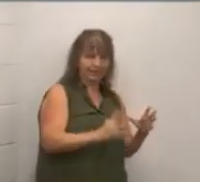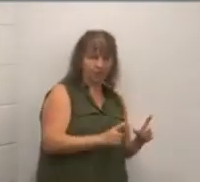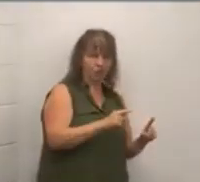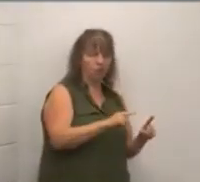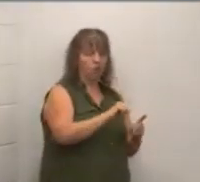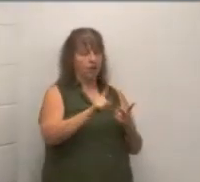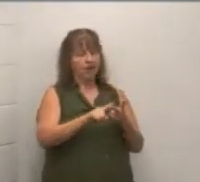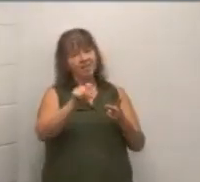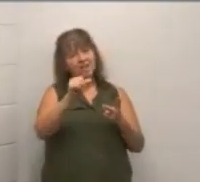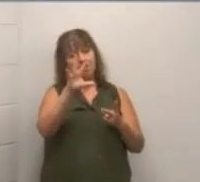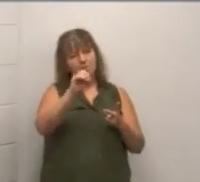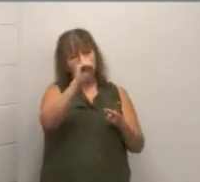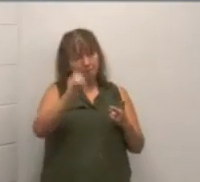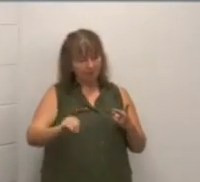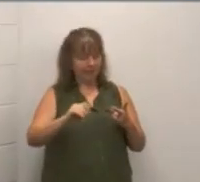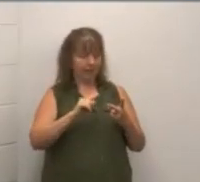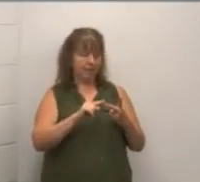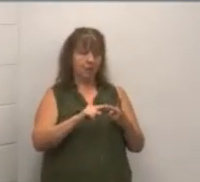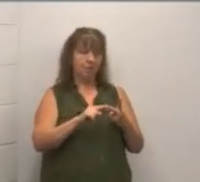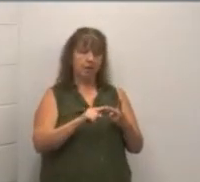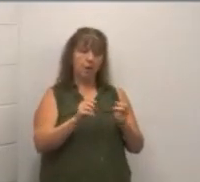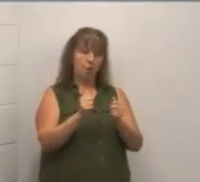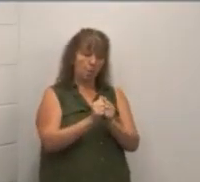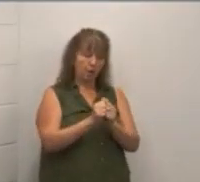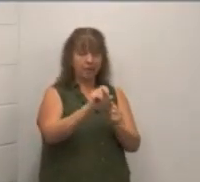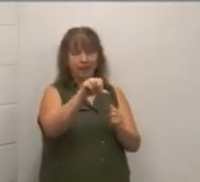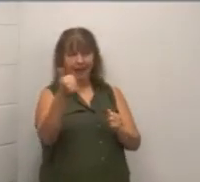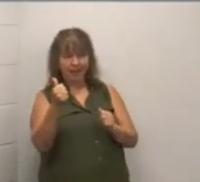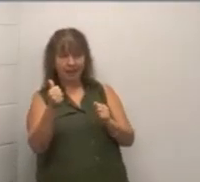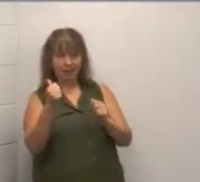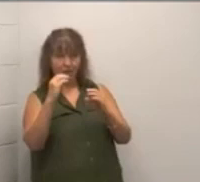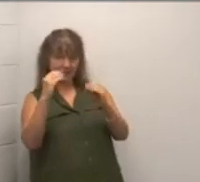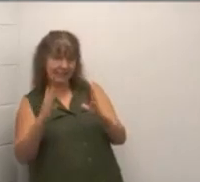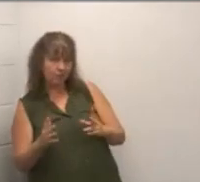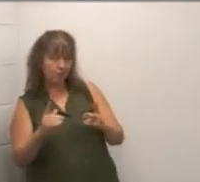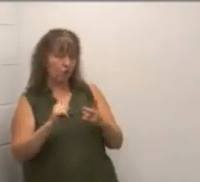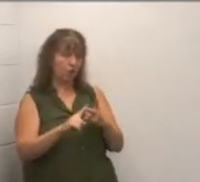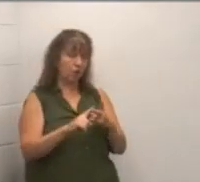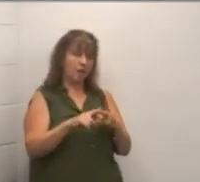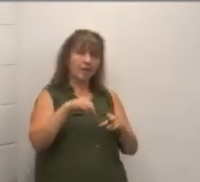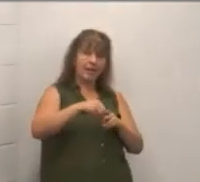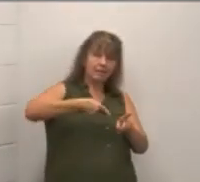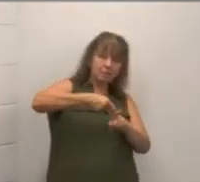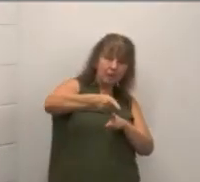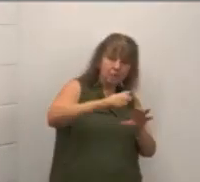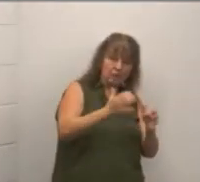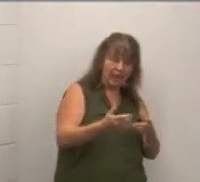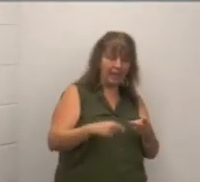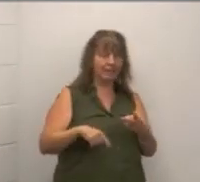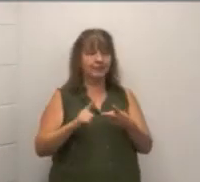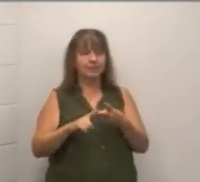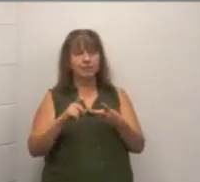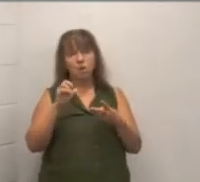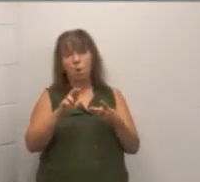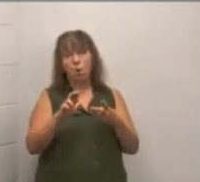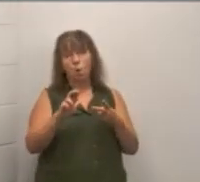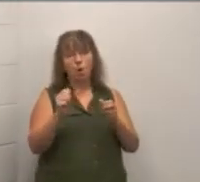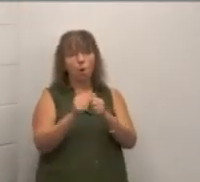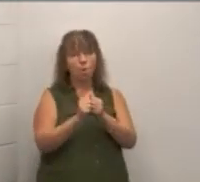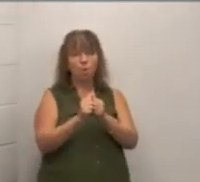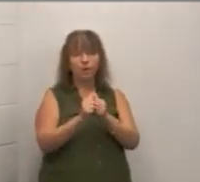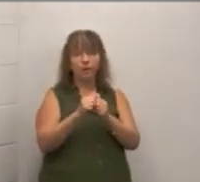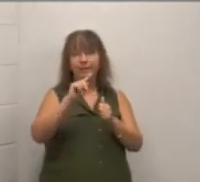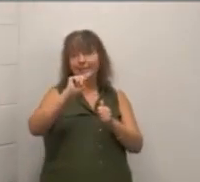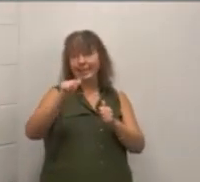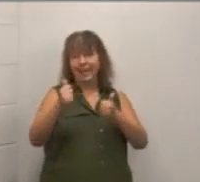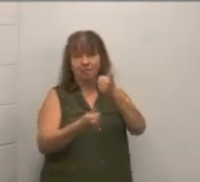time, they will either be with another certified teacher, they may be in a special area class, or they may be with a